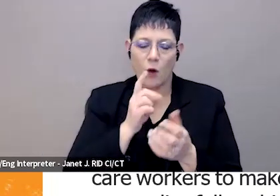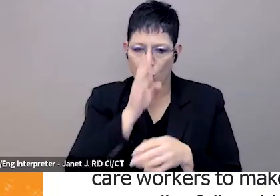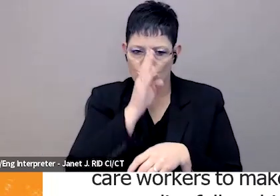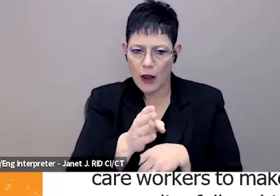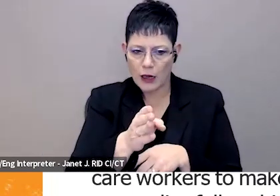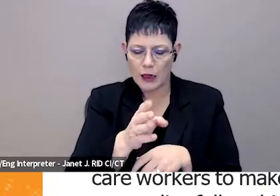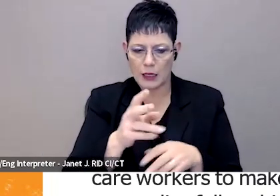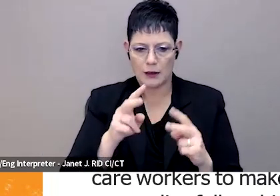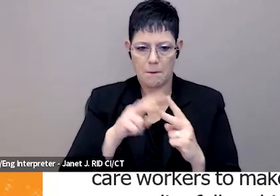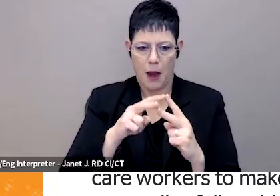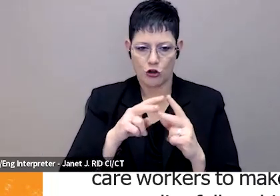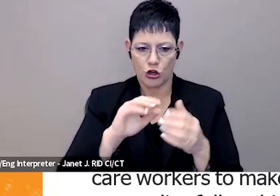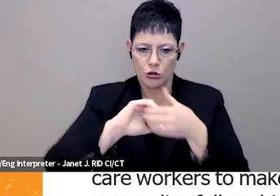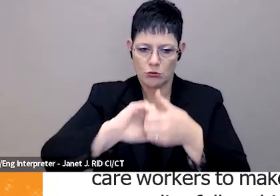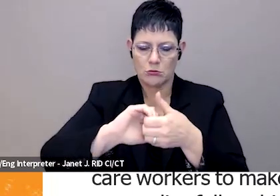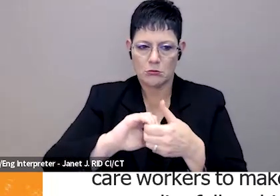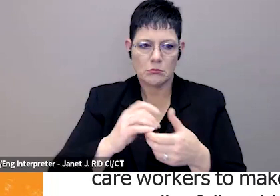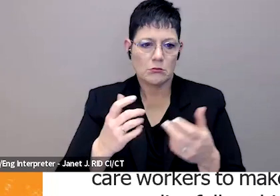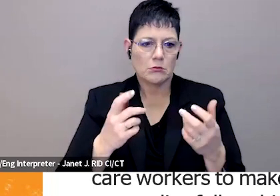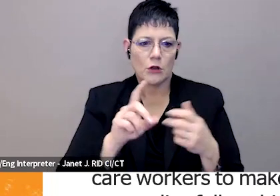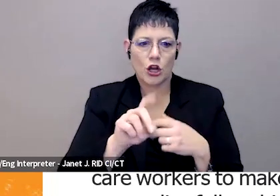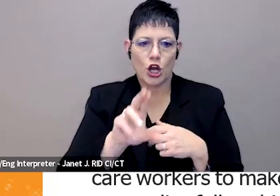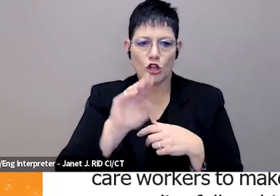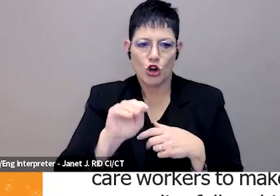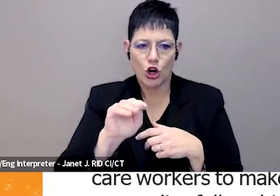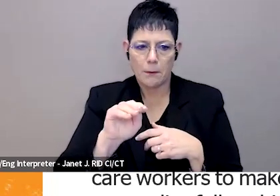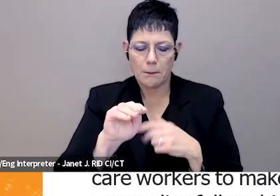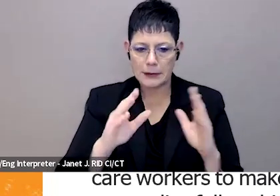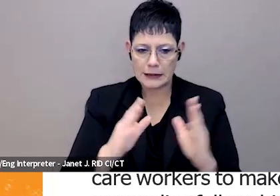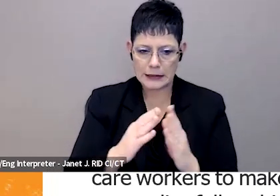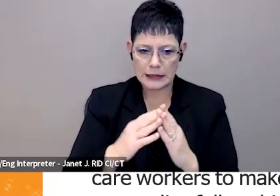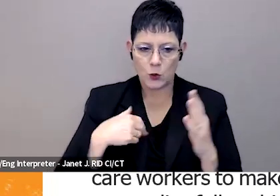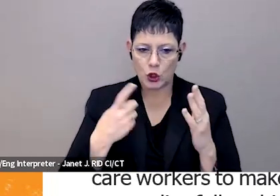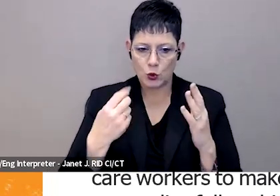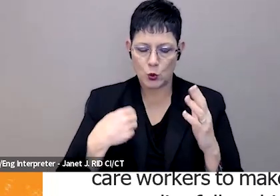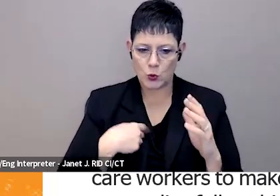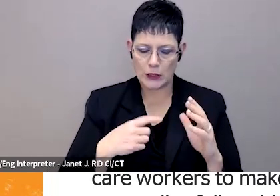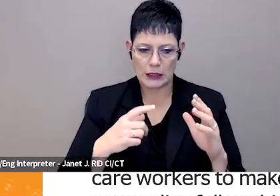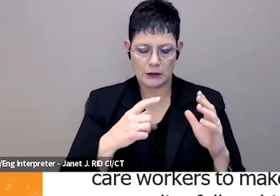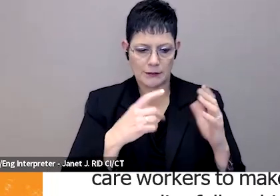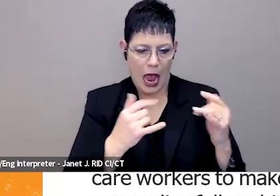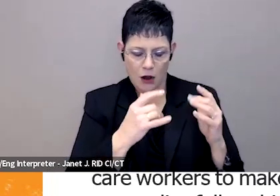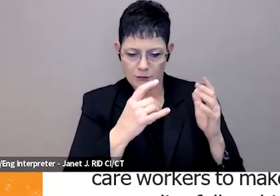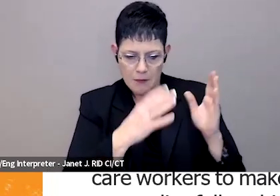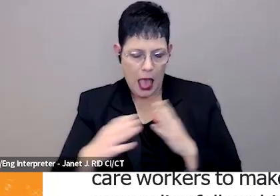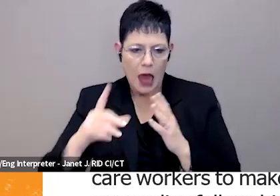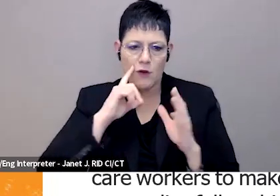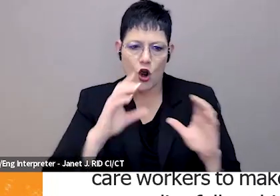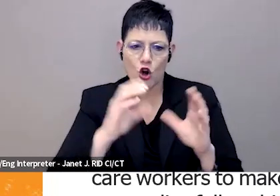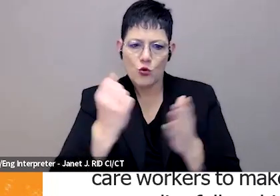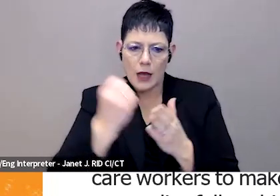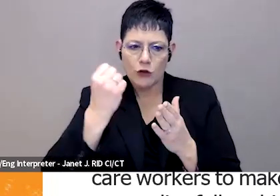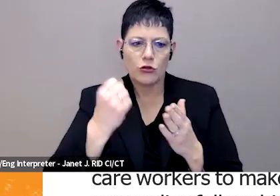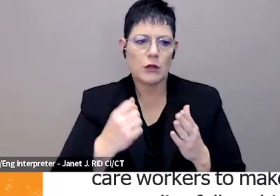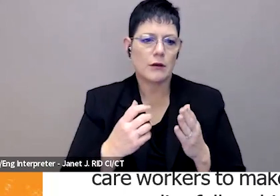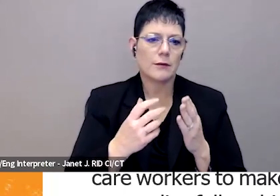partnerships with from Durham City, where we've been working on credentialing and workforce development, as well as a